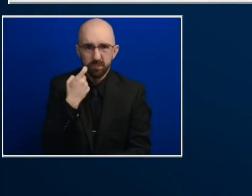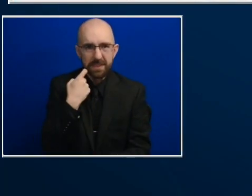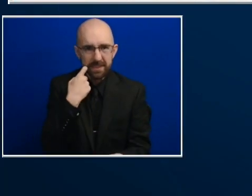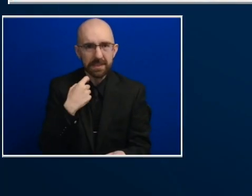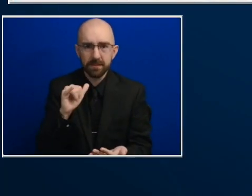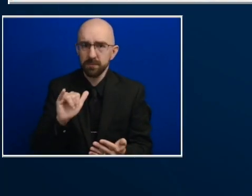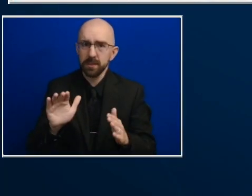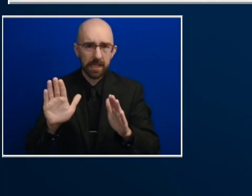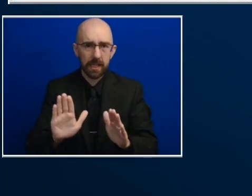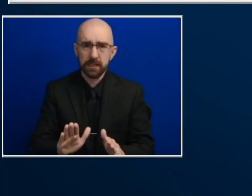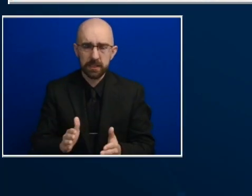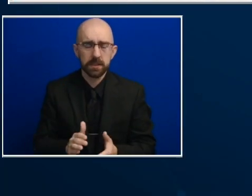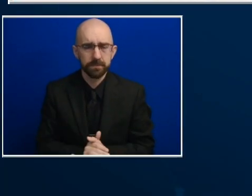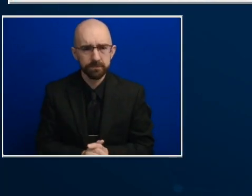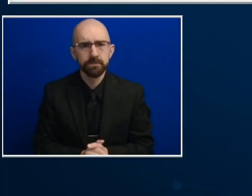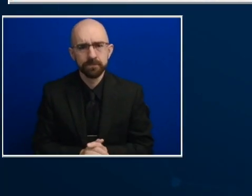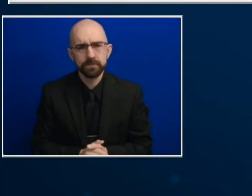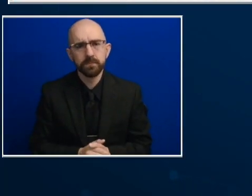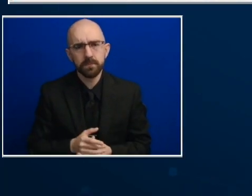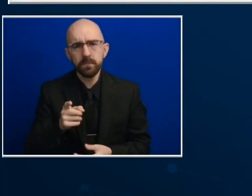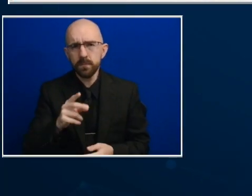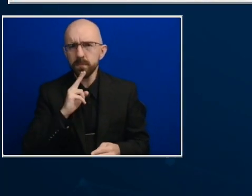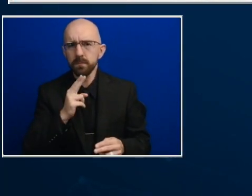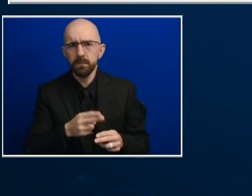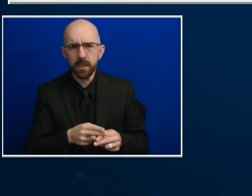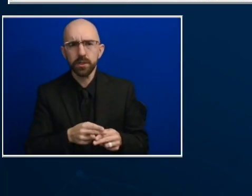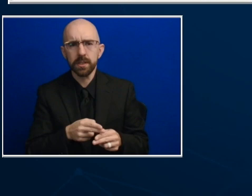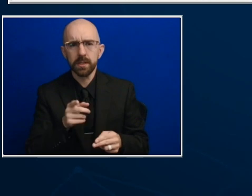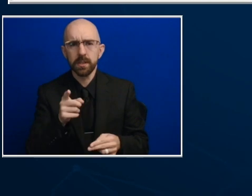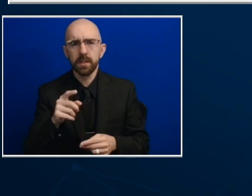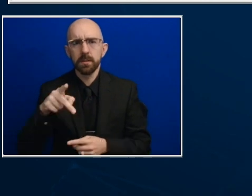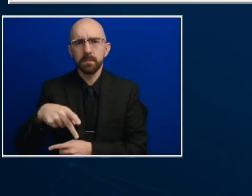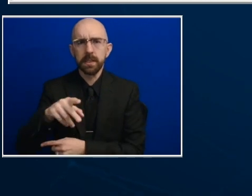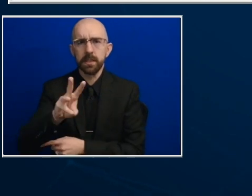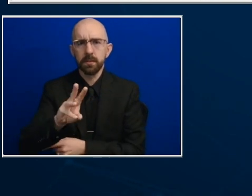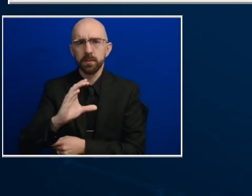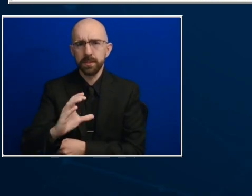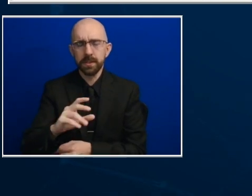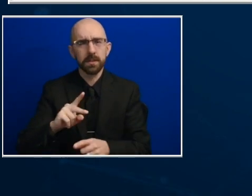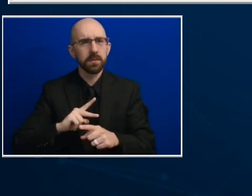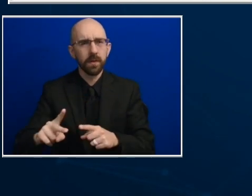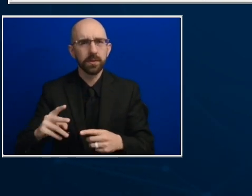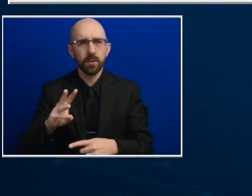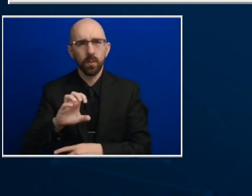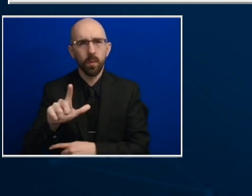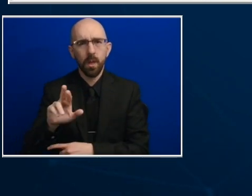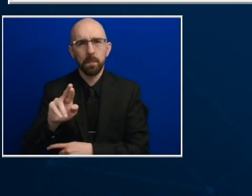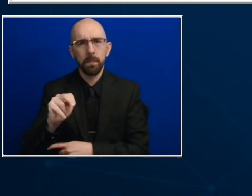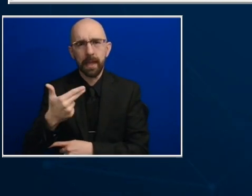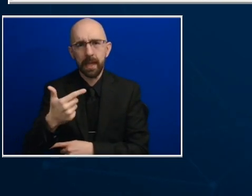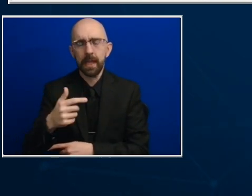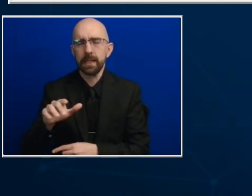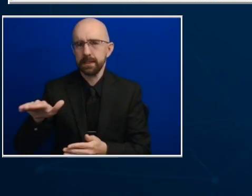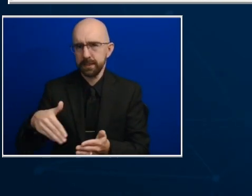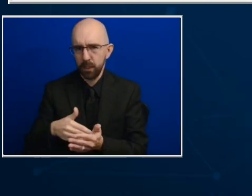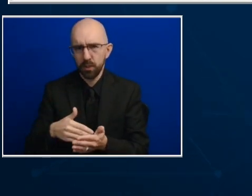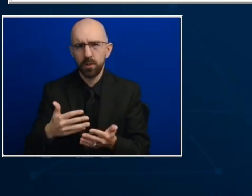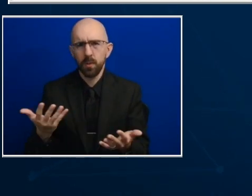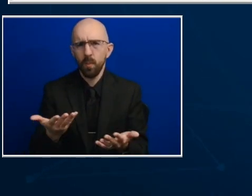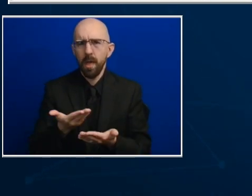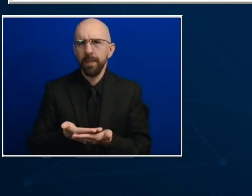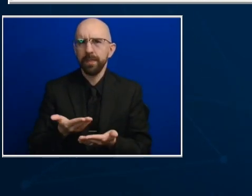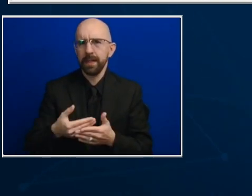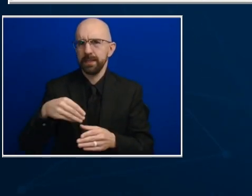That's great. So you mentioned the PWC, the Professional Wellbeing Center. What things inside